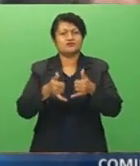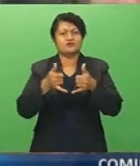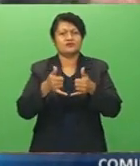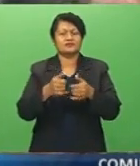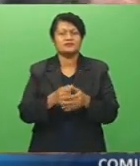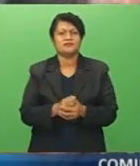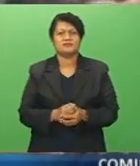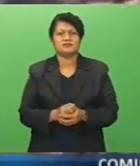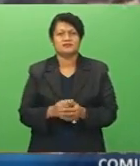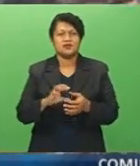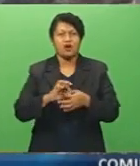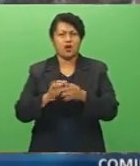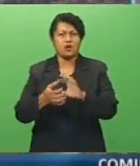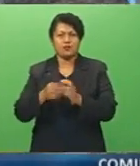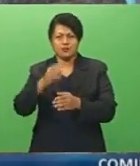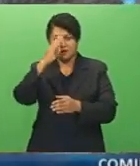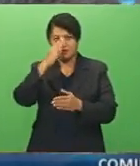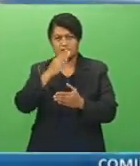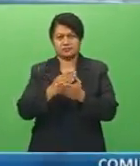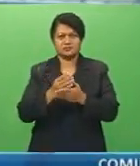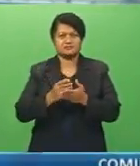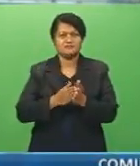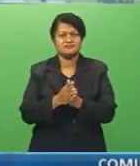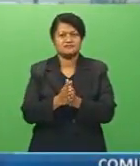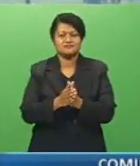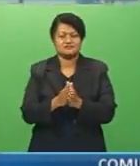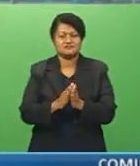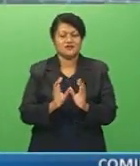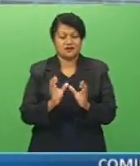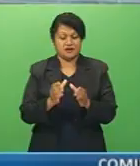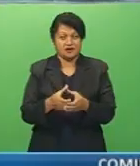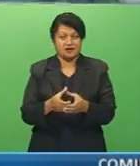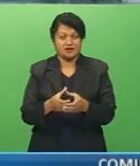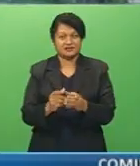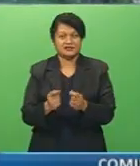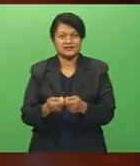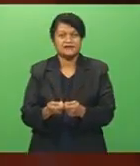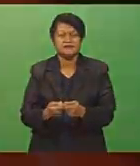And Olympic hopeful pleased with current form. This and more coming up.